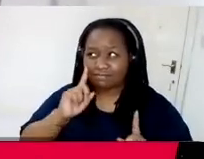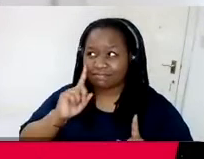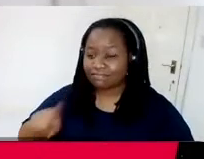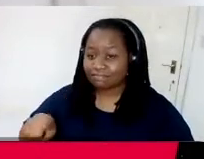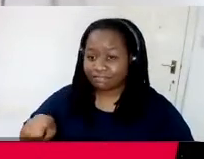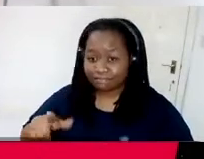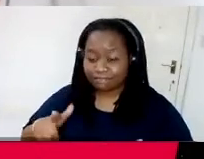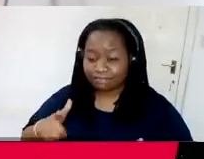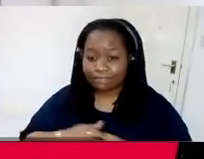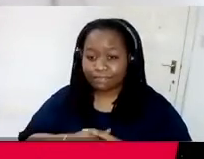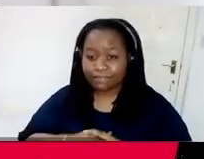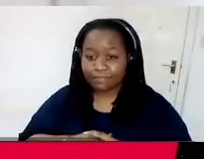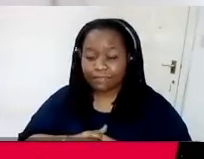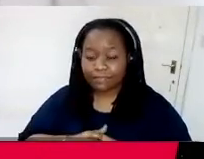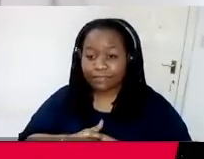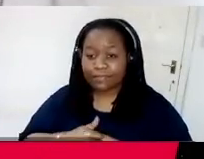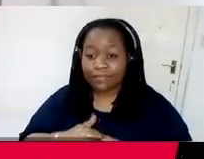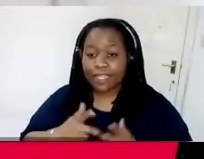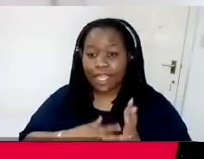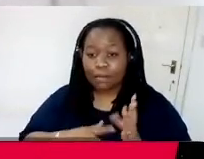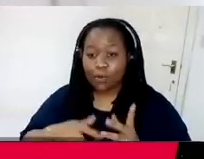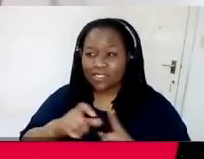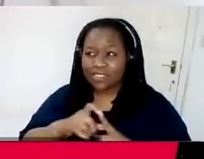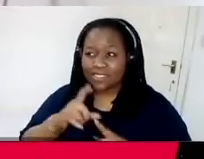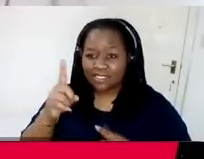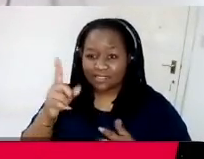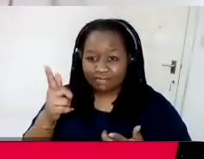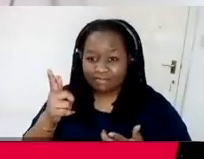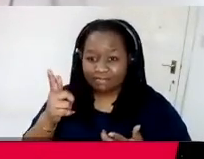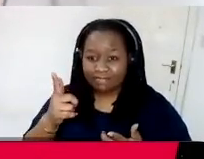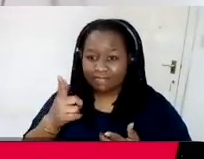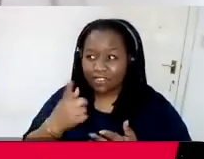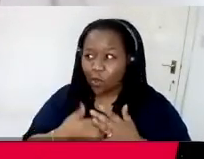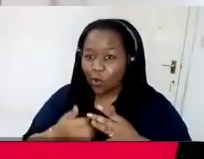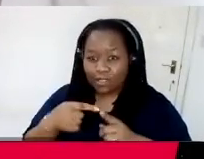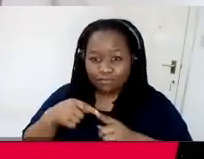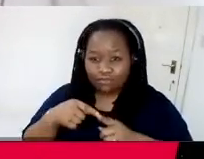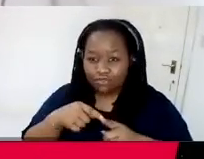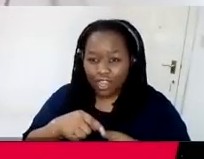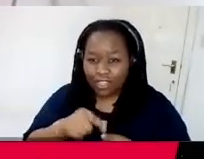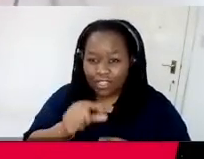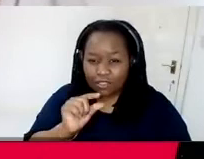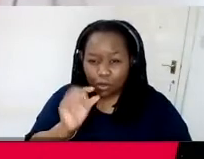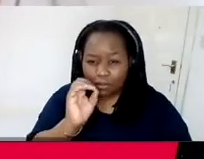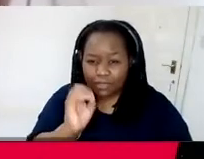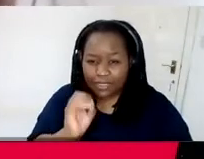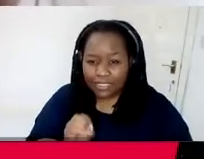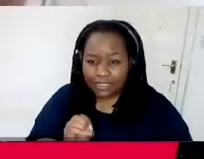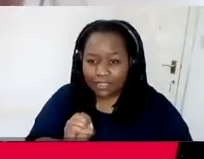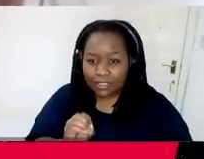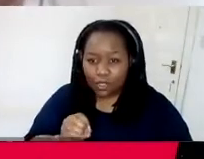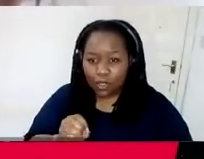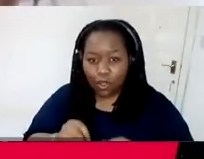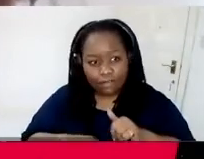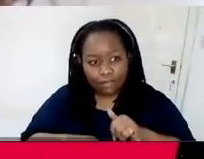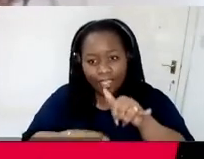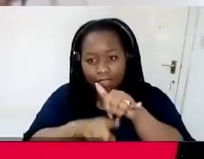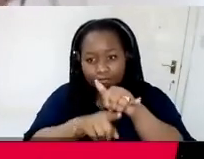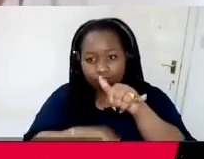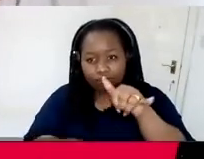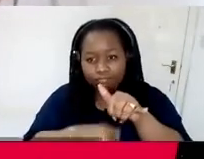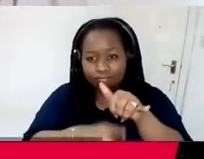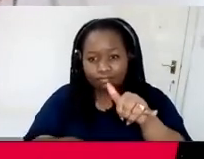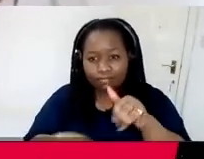The Ministry of Defense is only able to track a very small percentage of airstrikes conducted by the